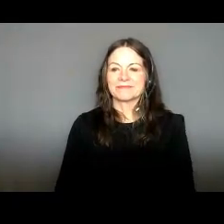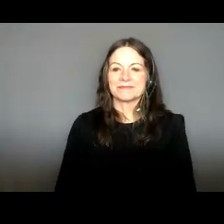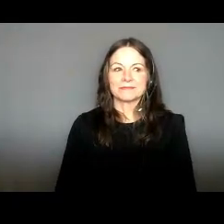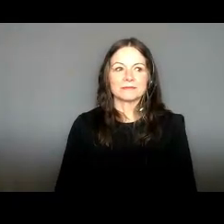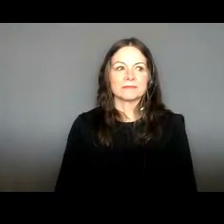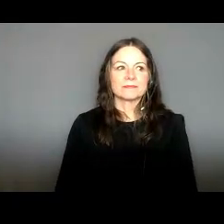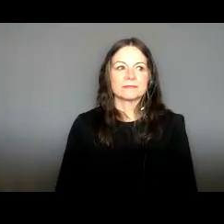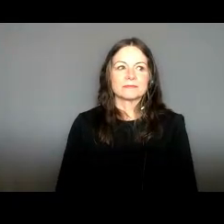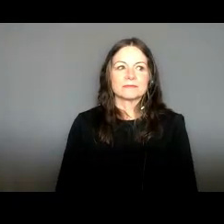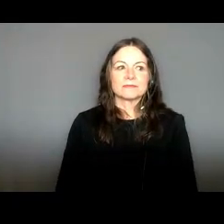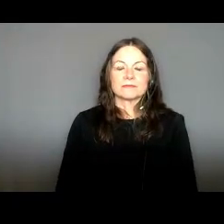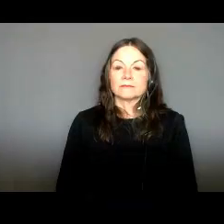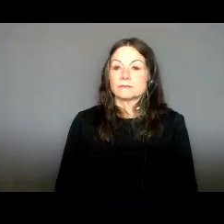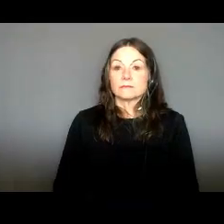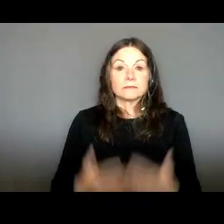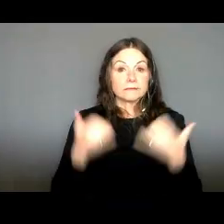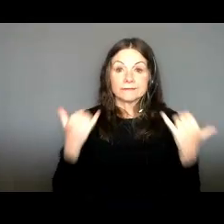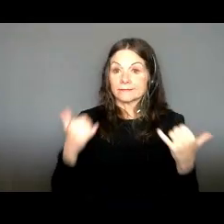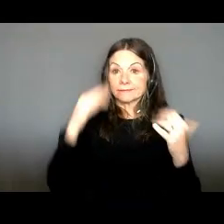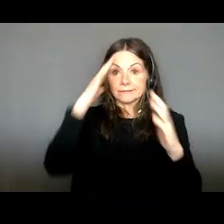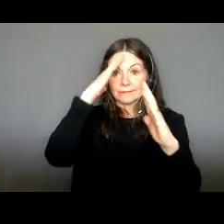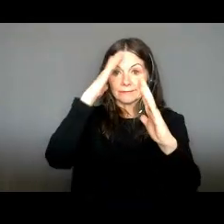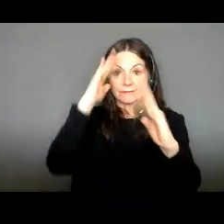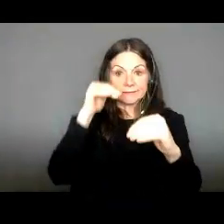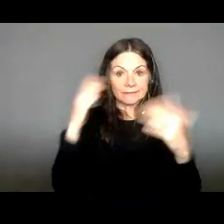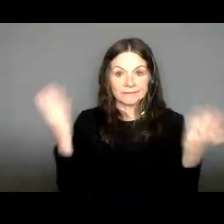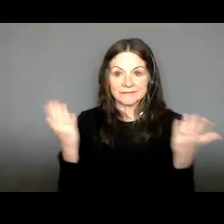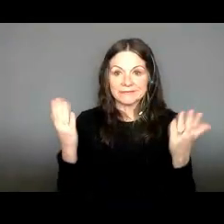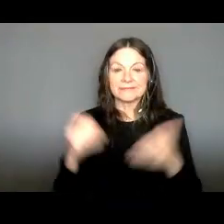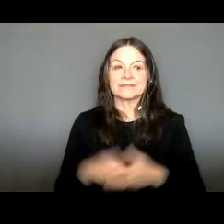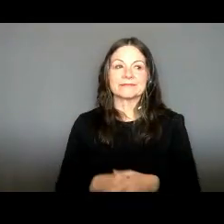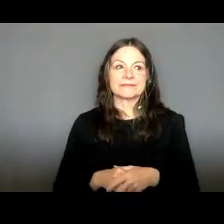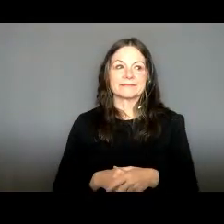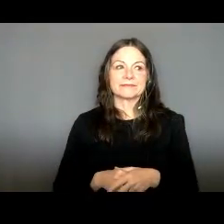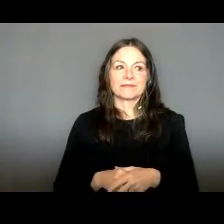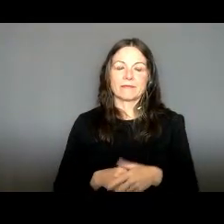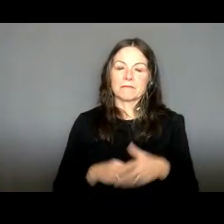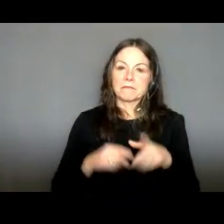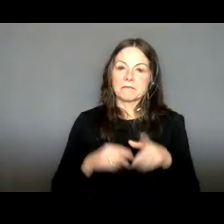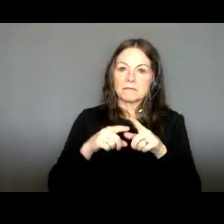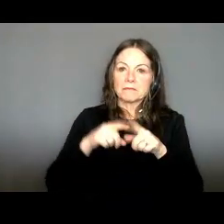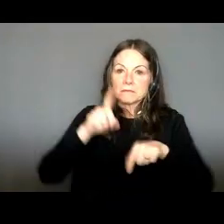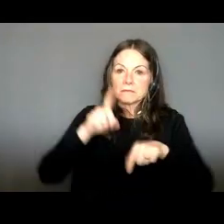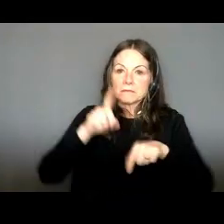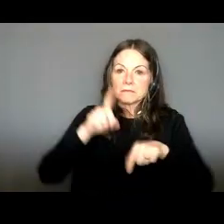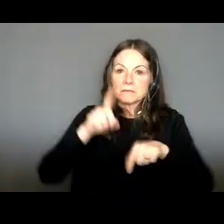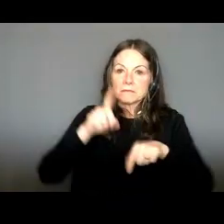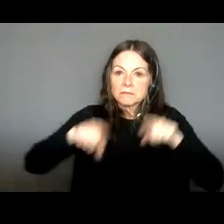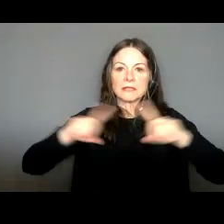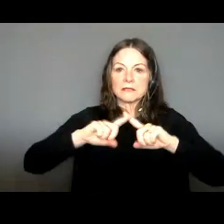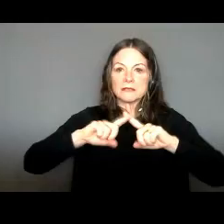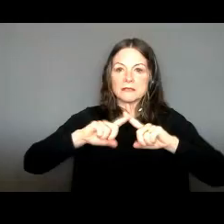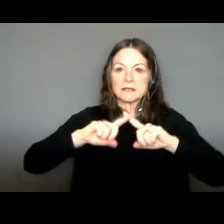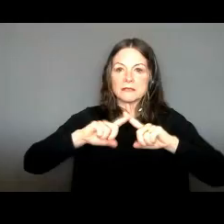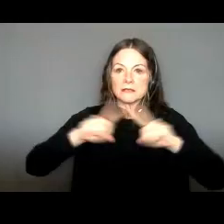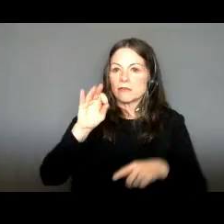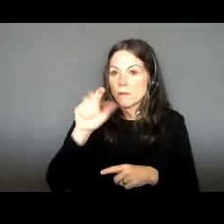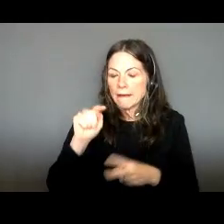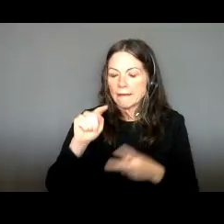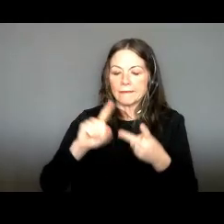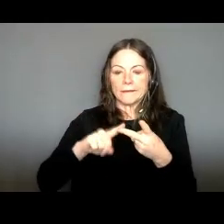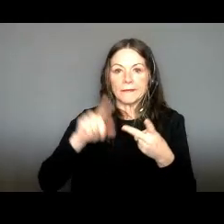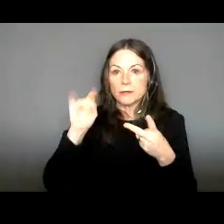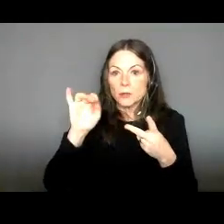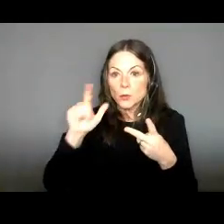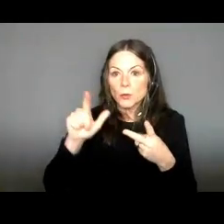Here is what you can expect from today's workshop. We will be using a variety of different learning formats and tools,